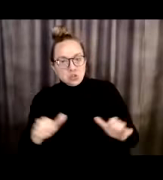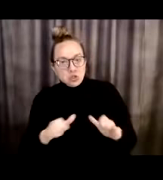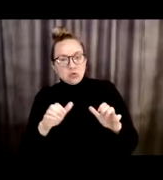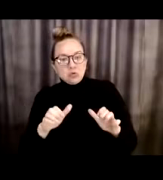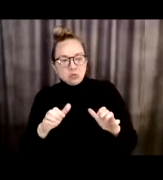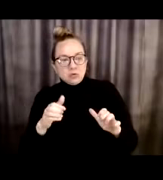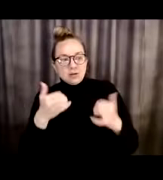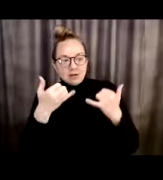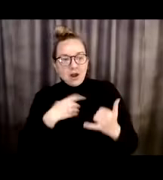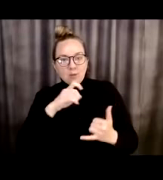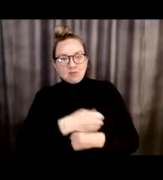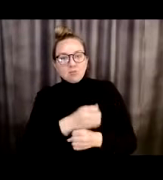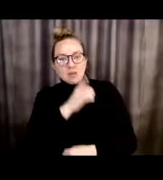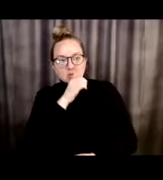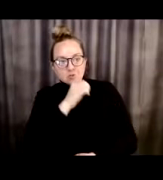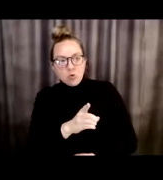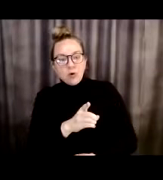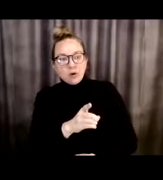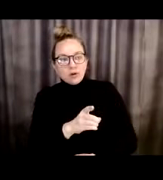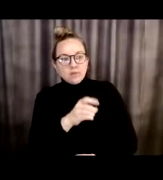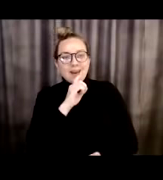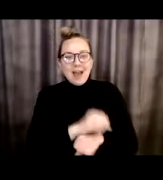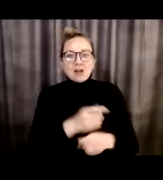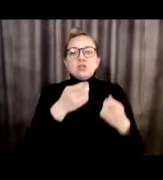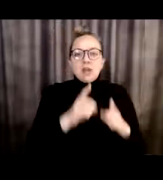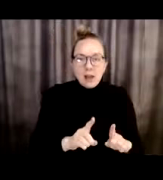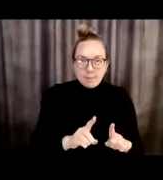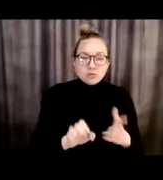child in the district gets at least 20 minutes of recess.